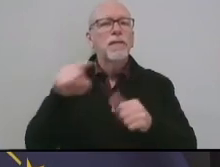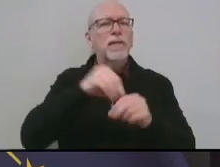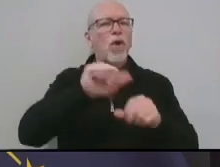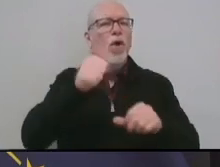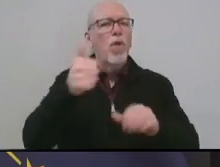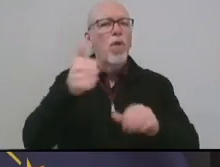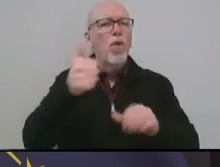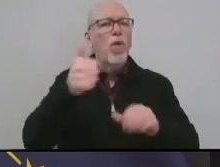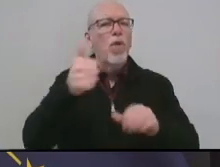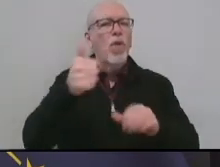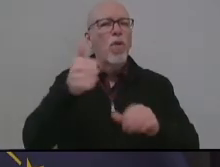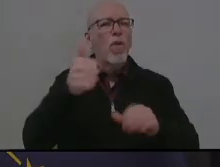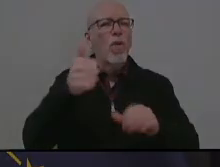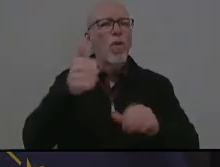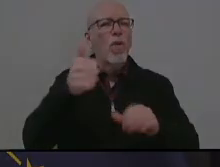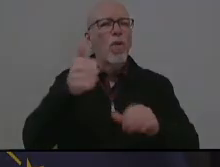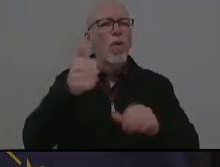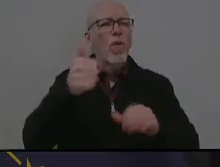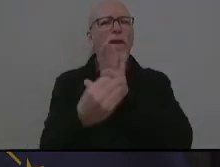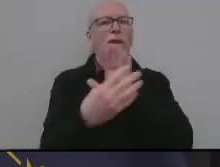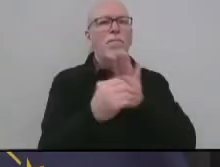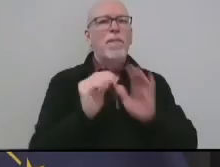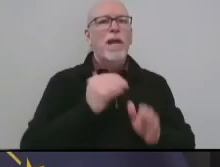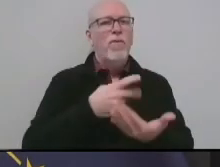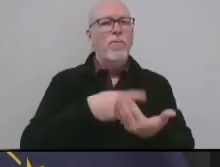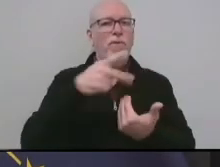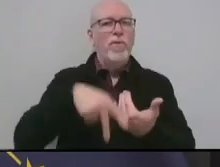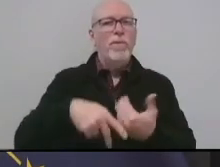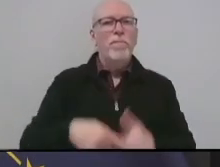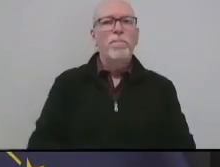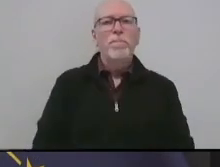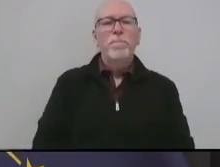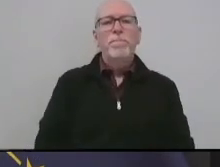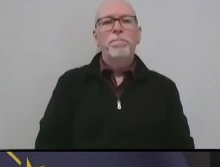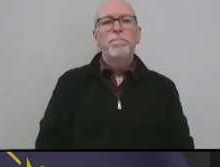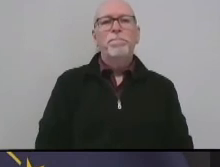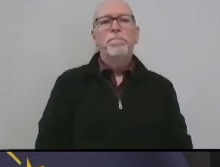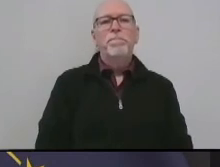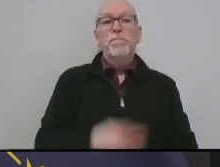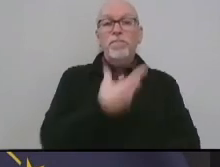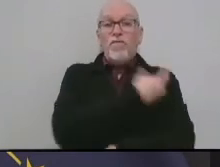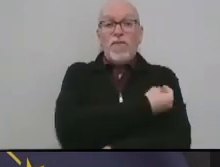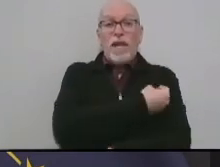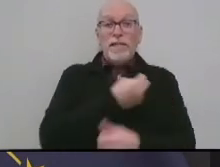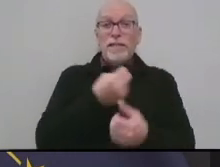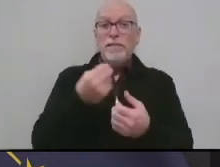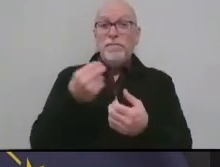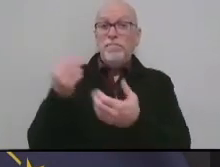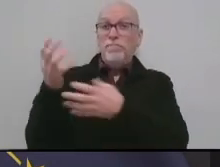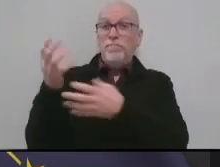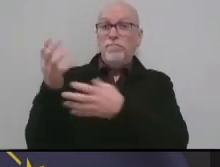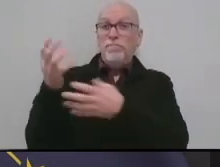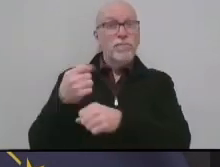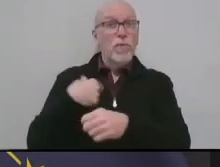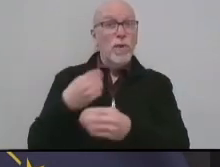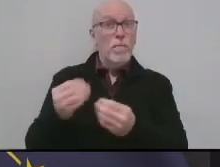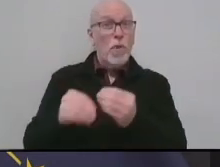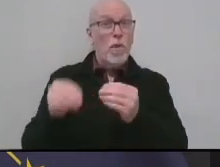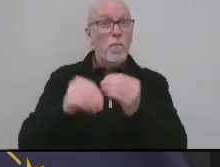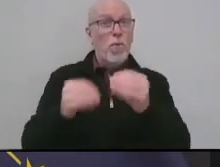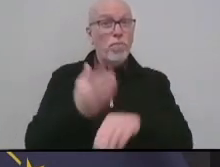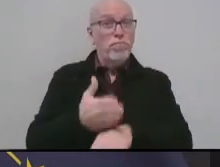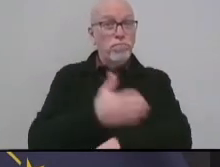the program. And as vaccine supplies continue to improve, we anticipate the program will